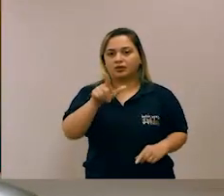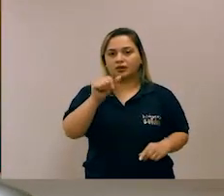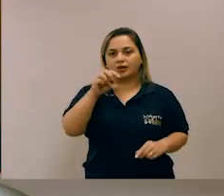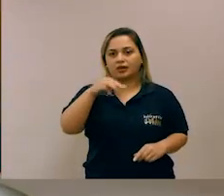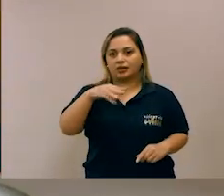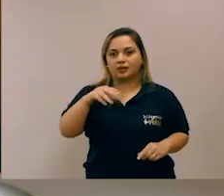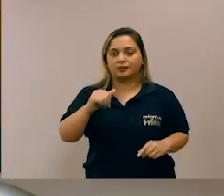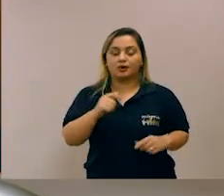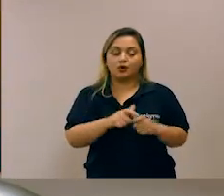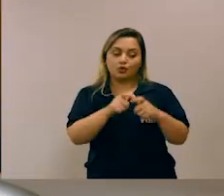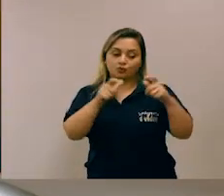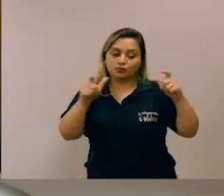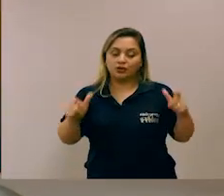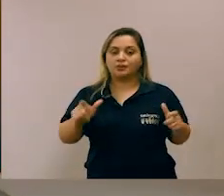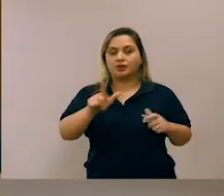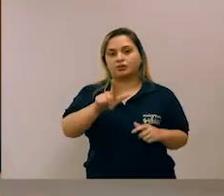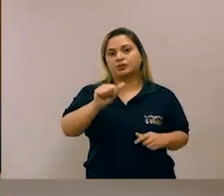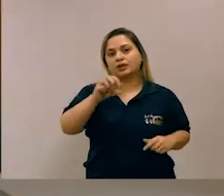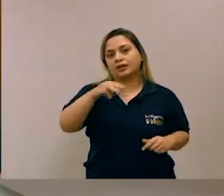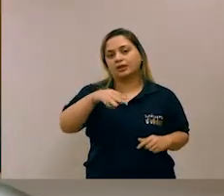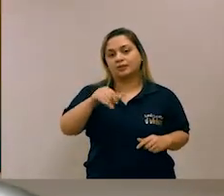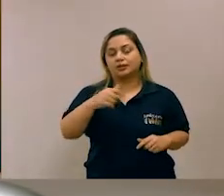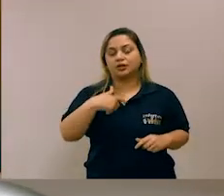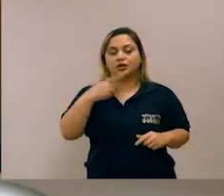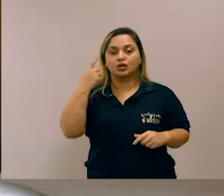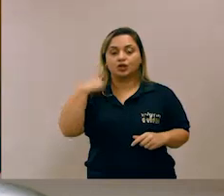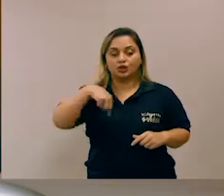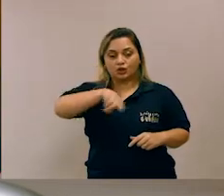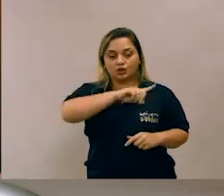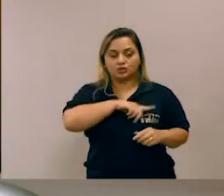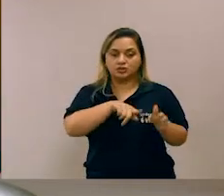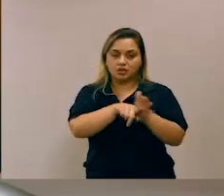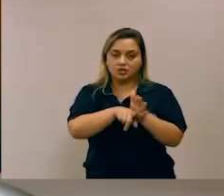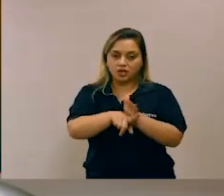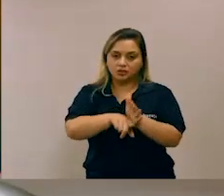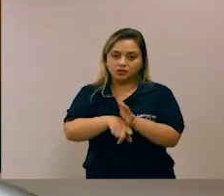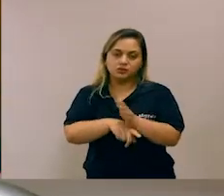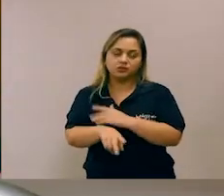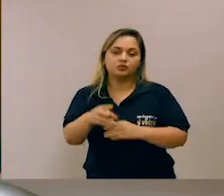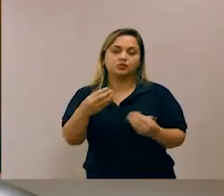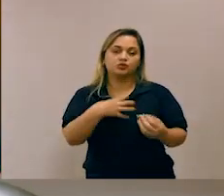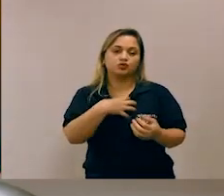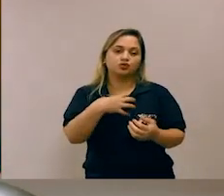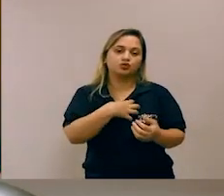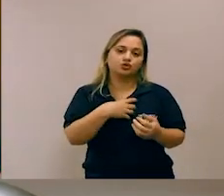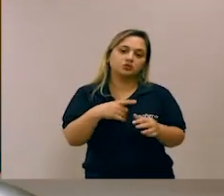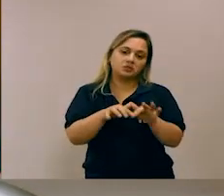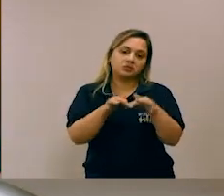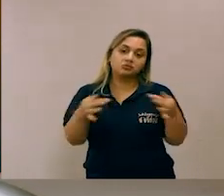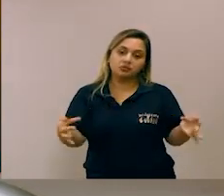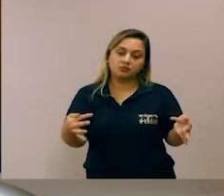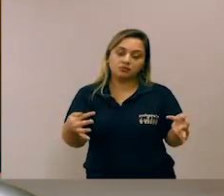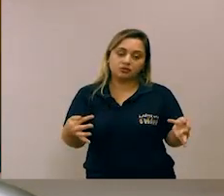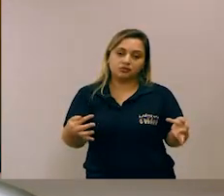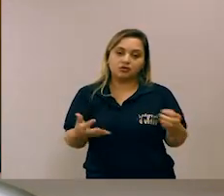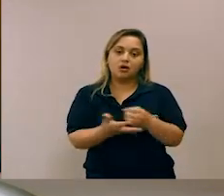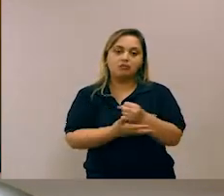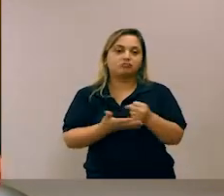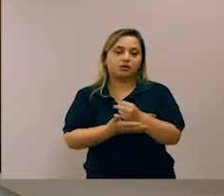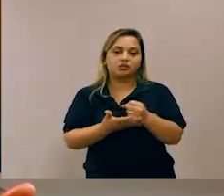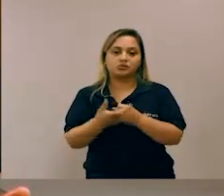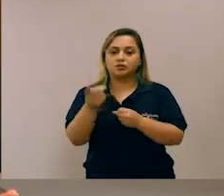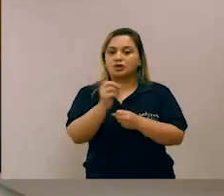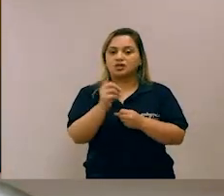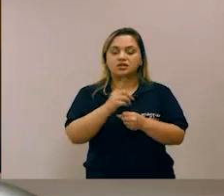we thought of the size of the tailings and the fragment or body part. We analyzed